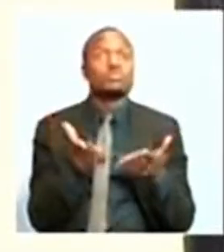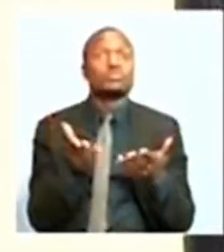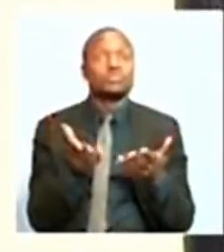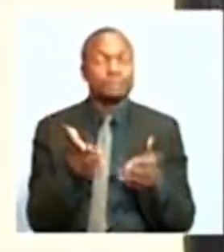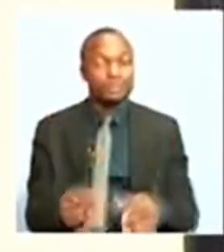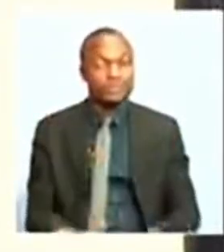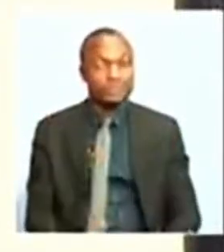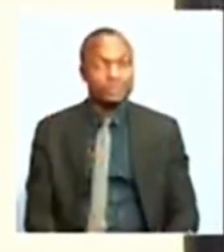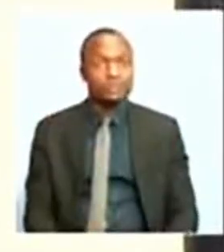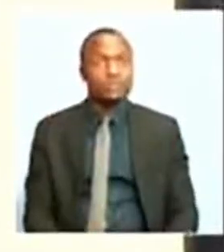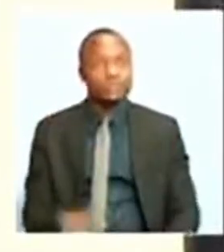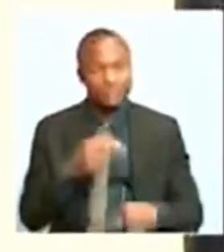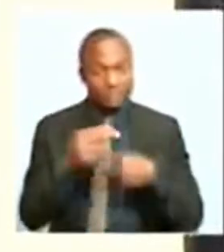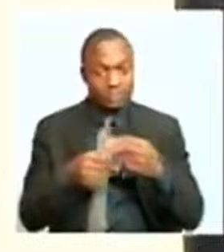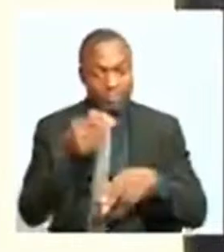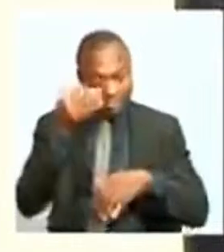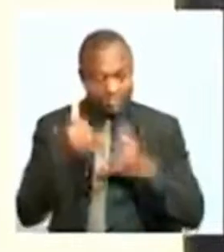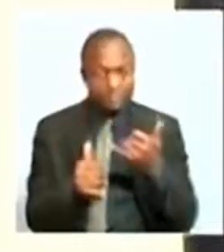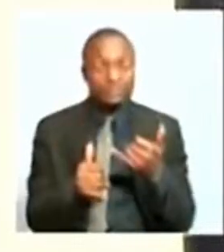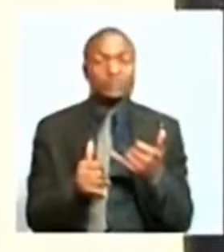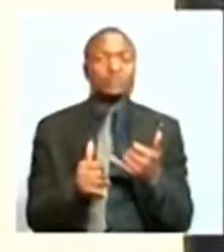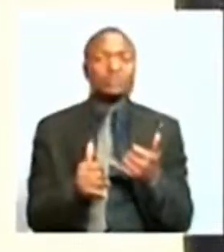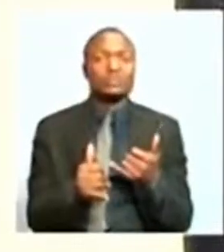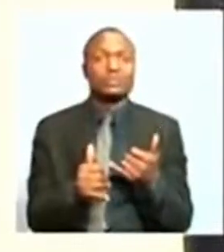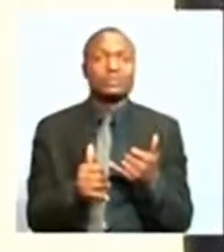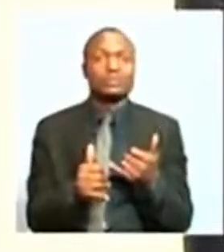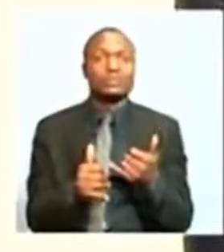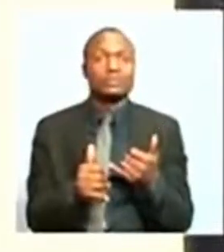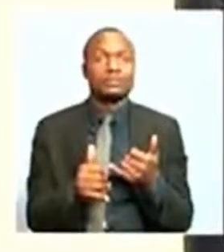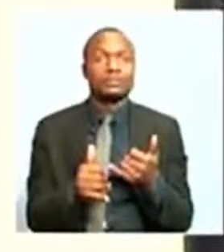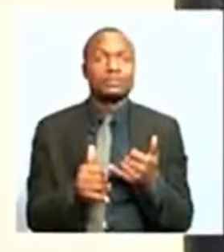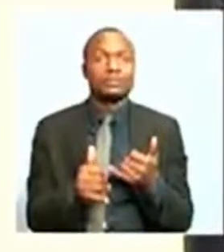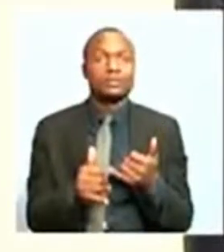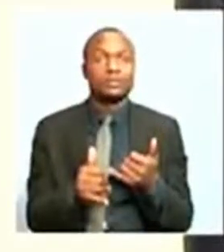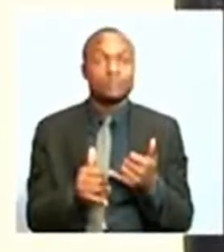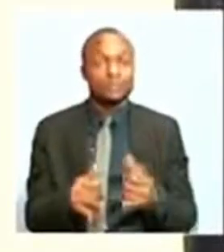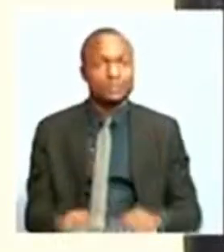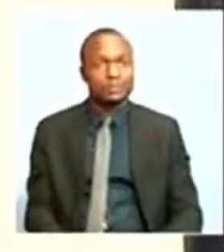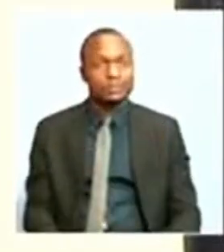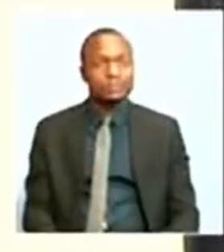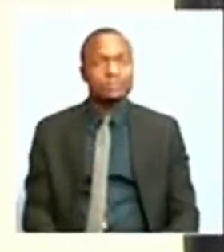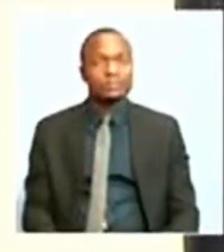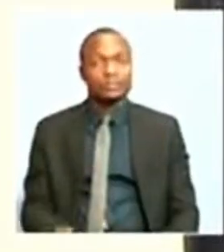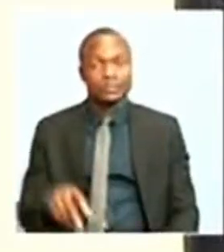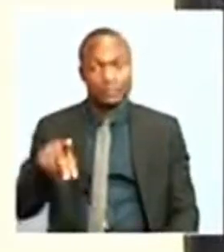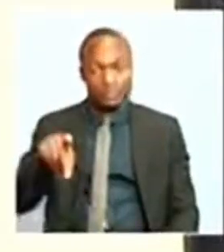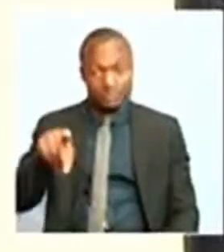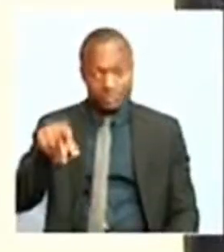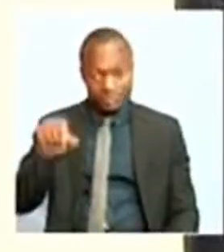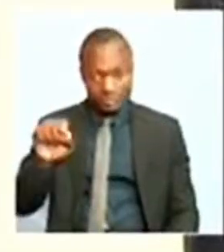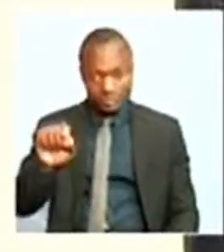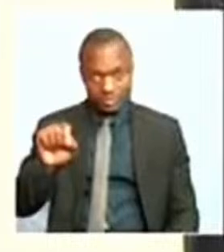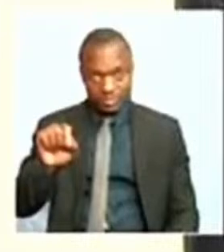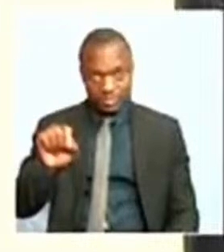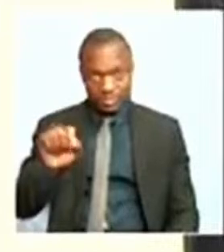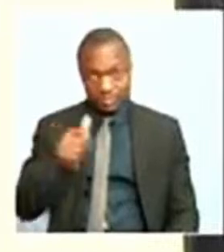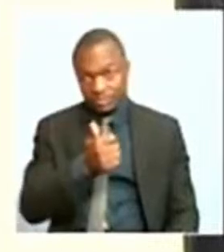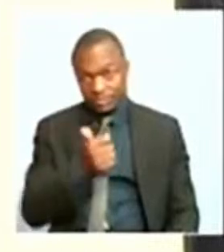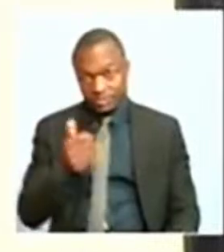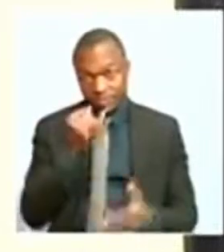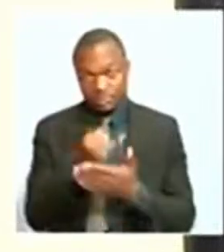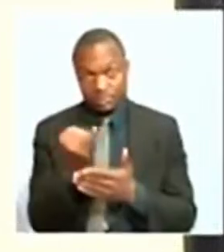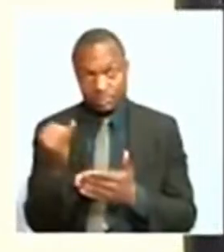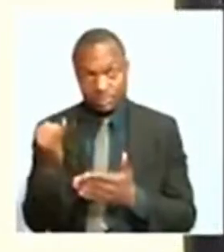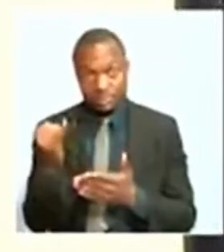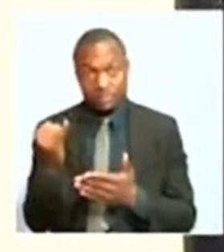hand, meaning that we have exhausted. And finally, PS, the other issue is on